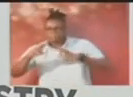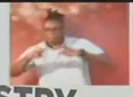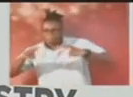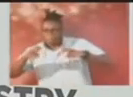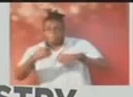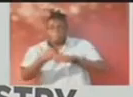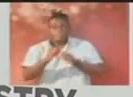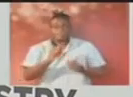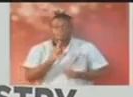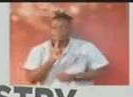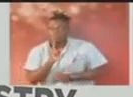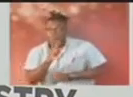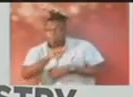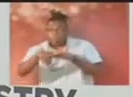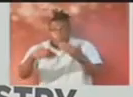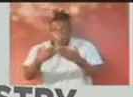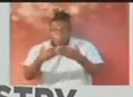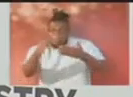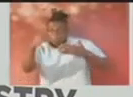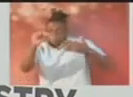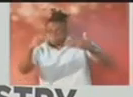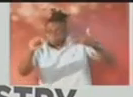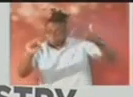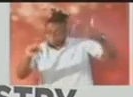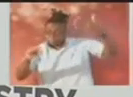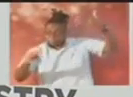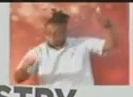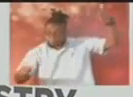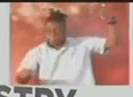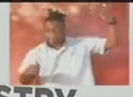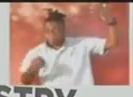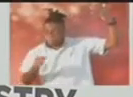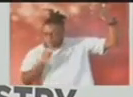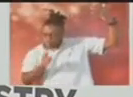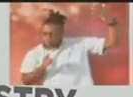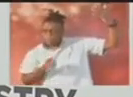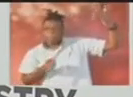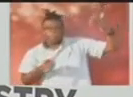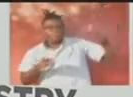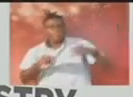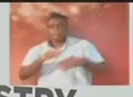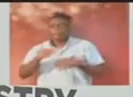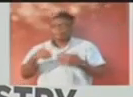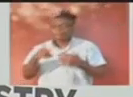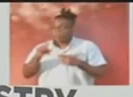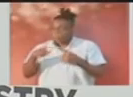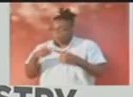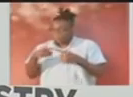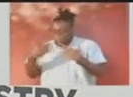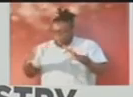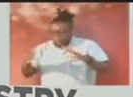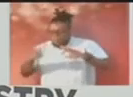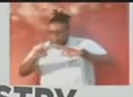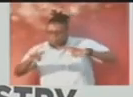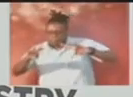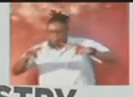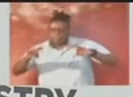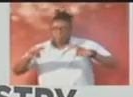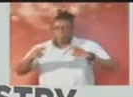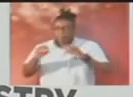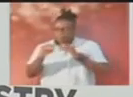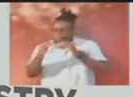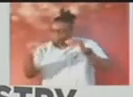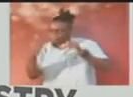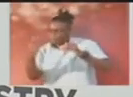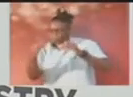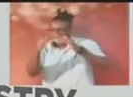other countries of the world. But this is what is meant by it's submitted to the National Regulatory Authority, and it is